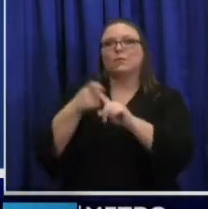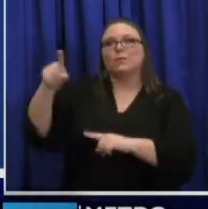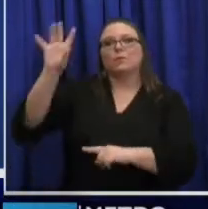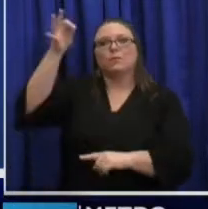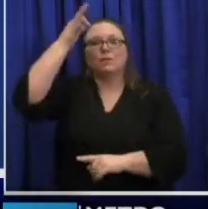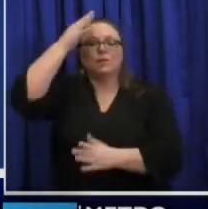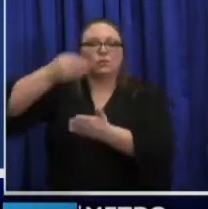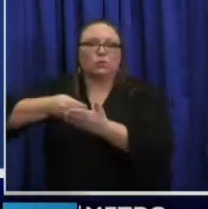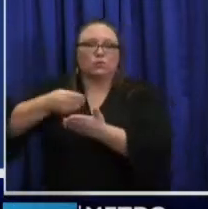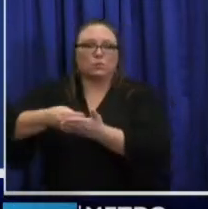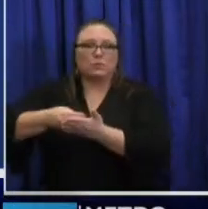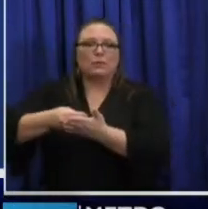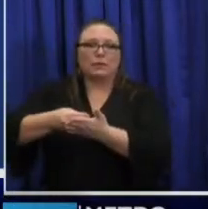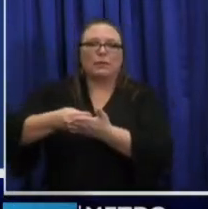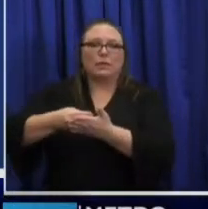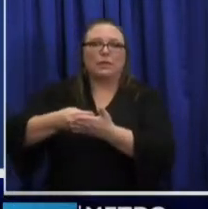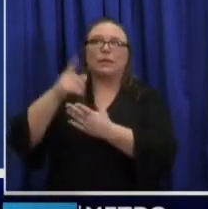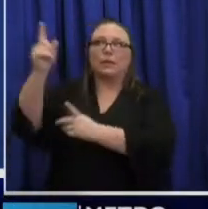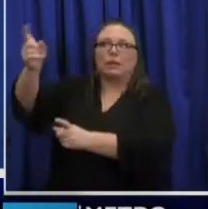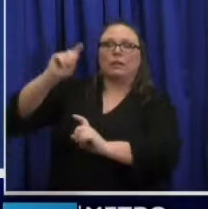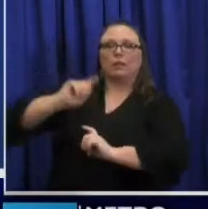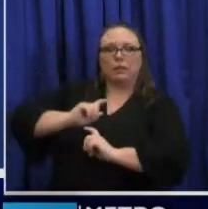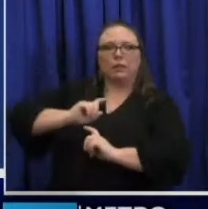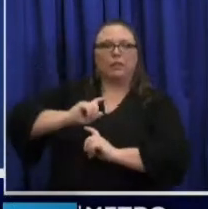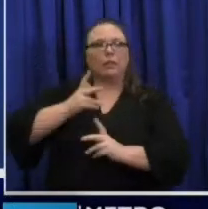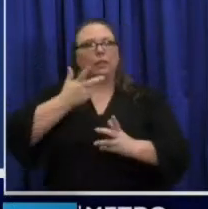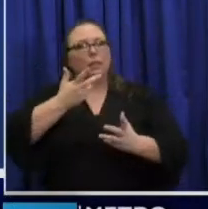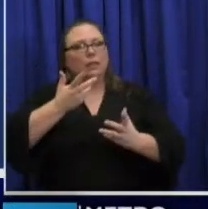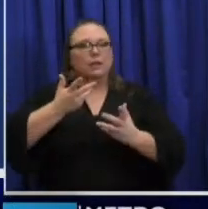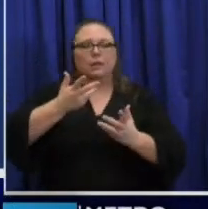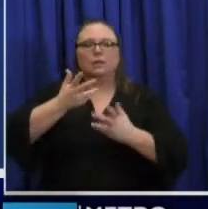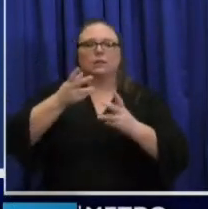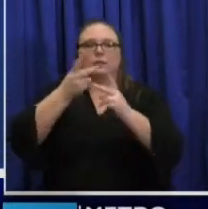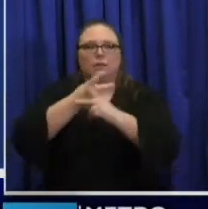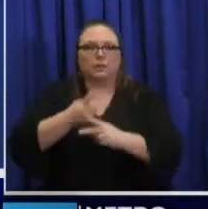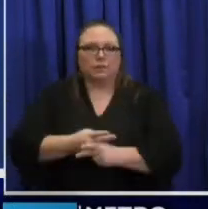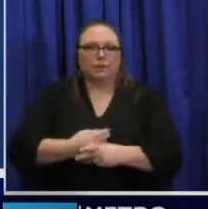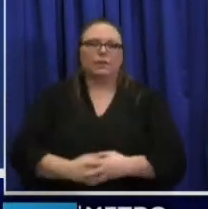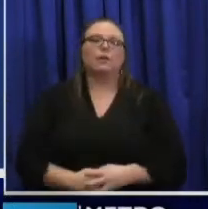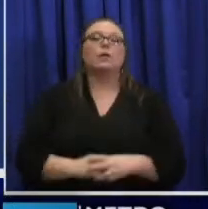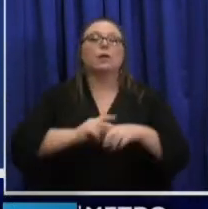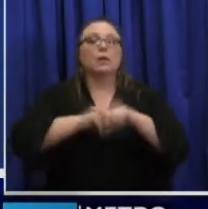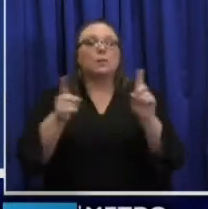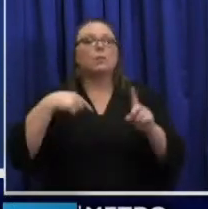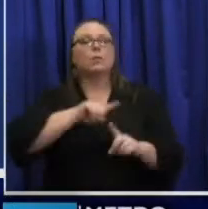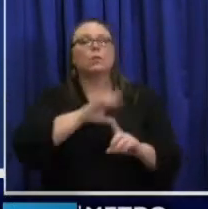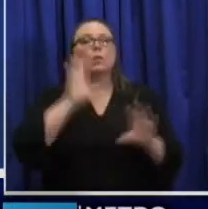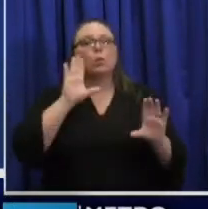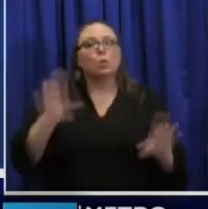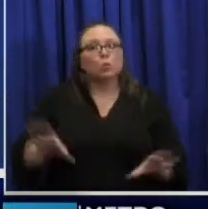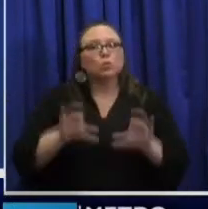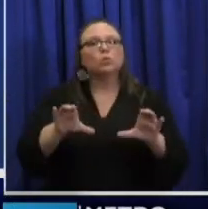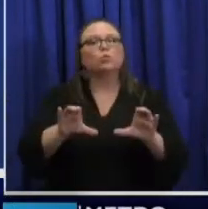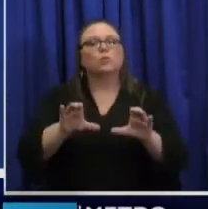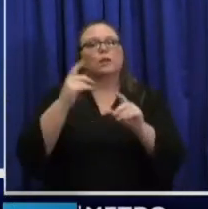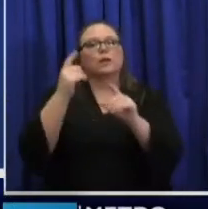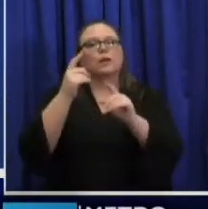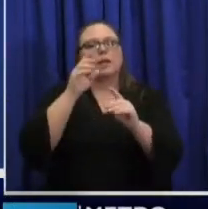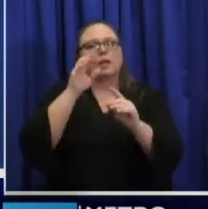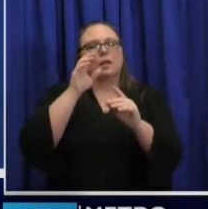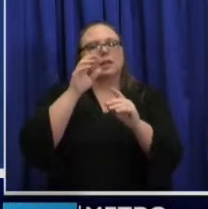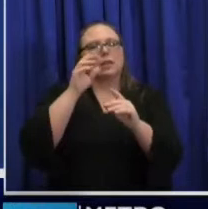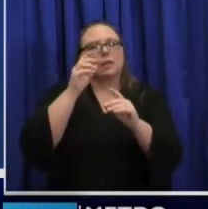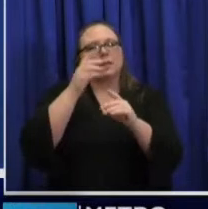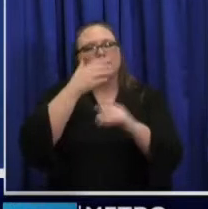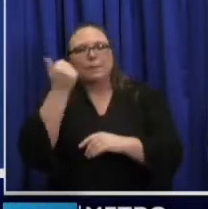federal money that has been given to us to pass on to them. But we're going to do this correction